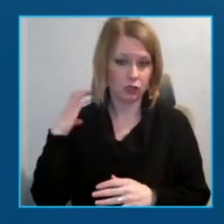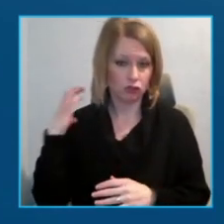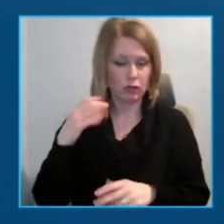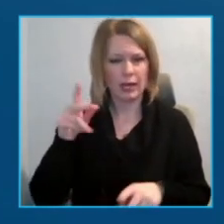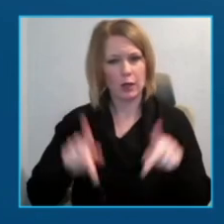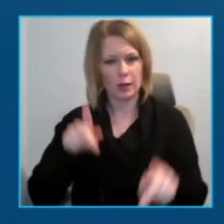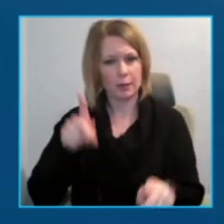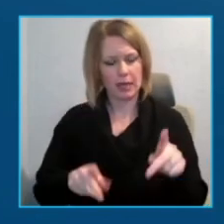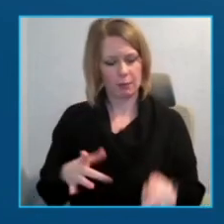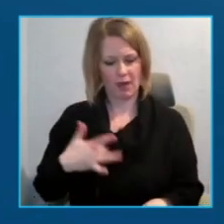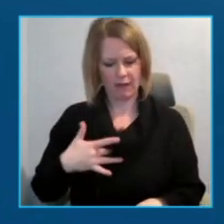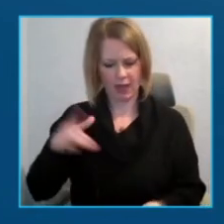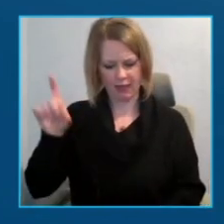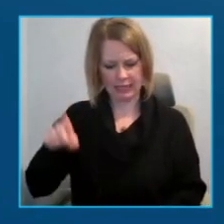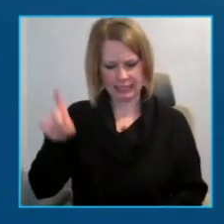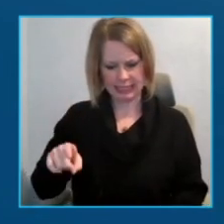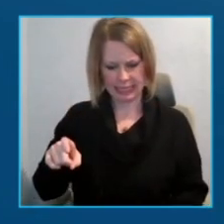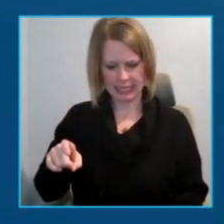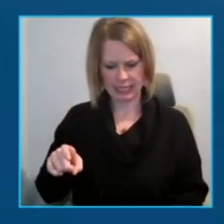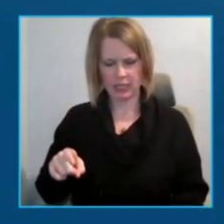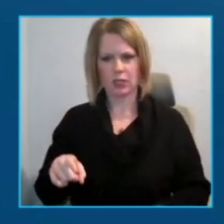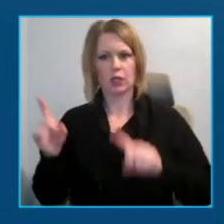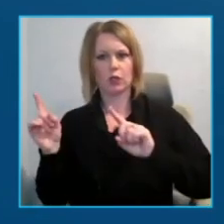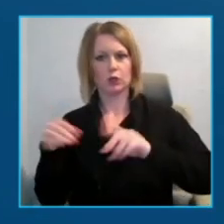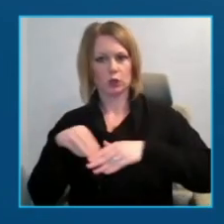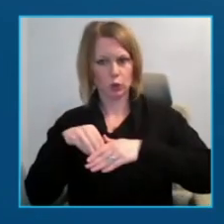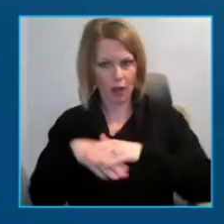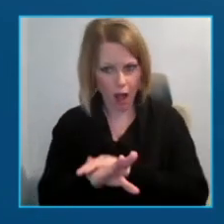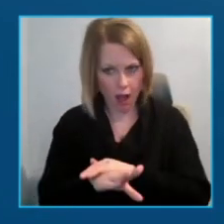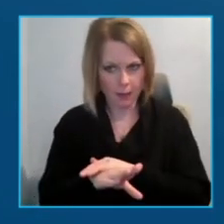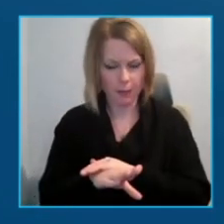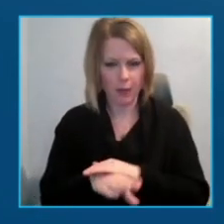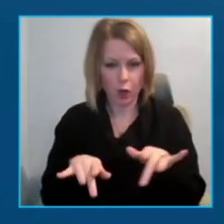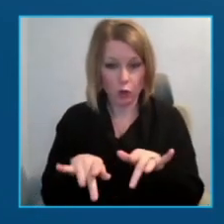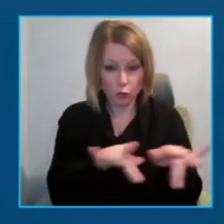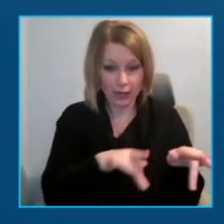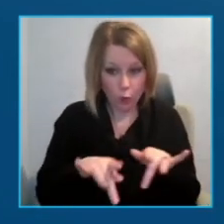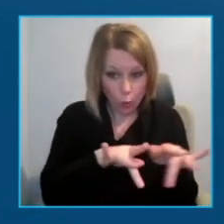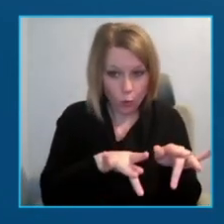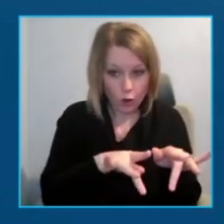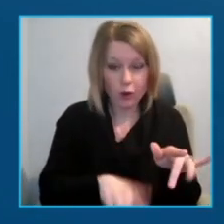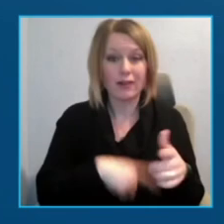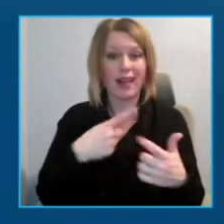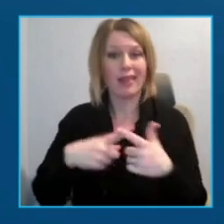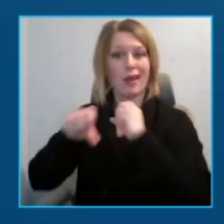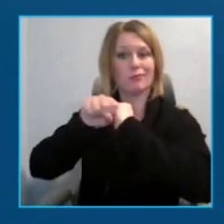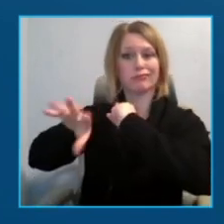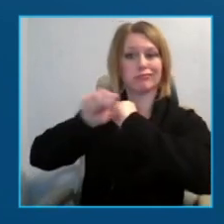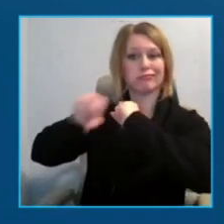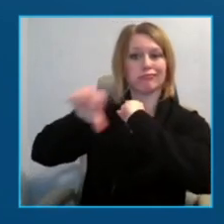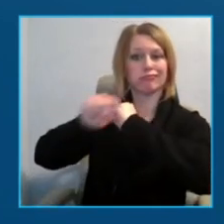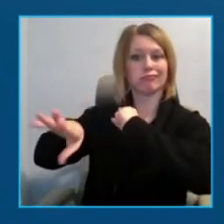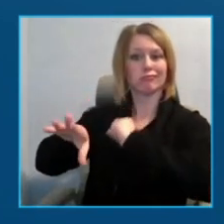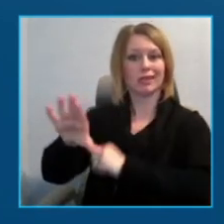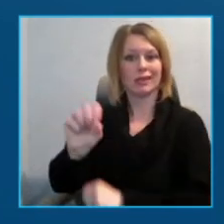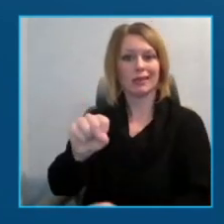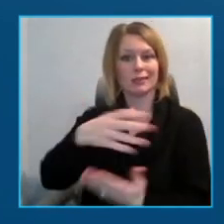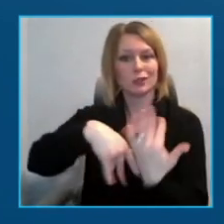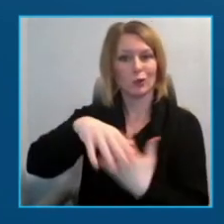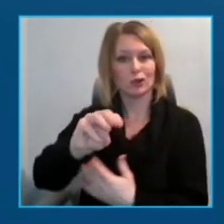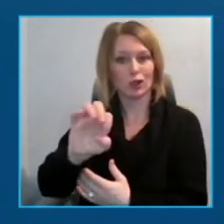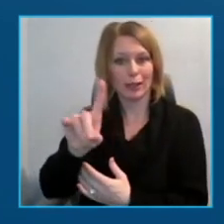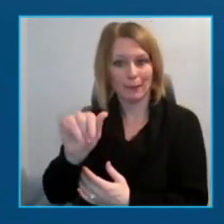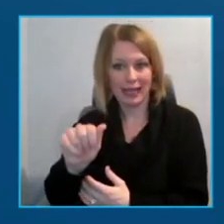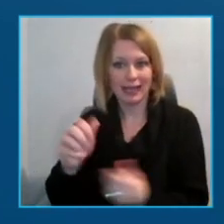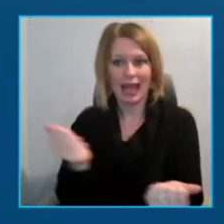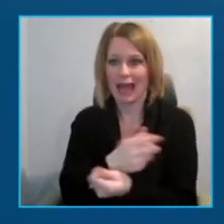come and record and broadcast on social media everything that was going on in that meeting. There